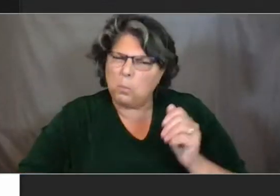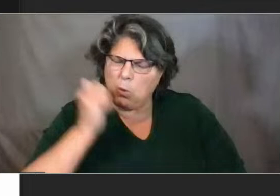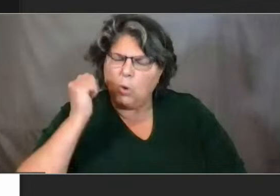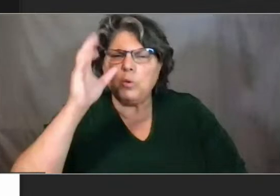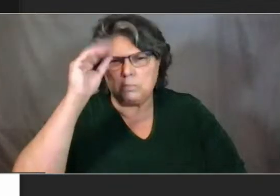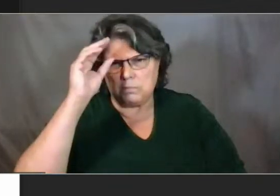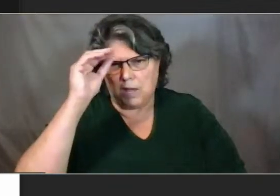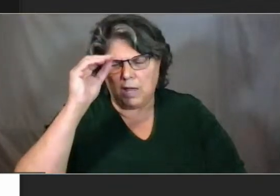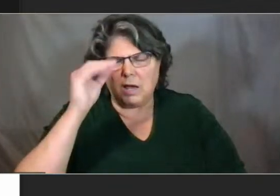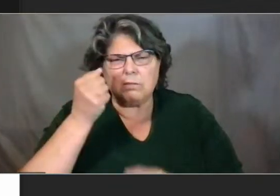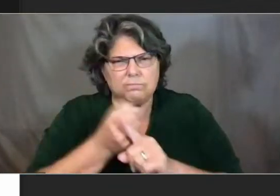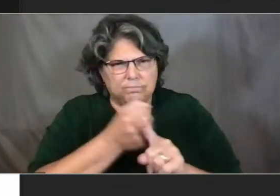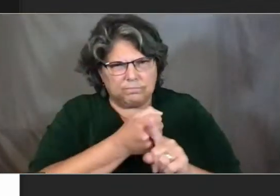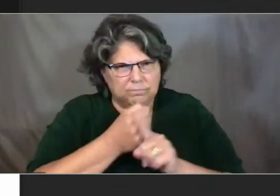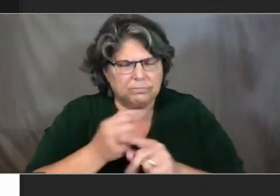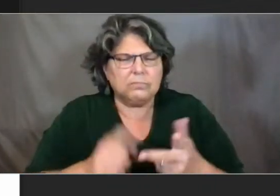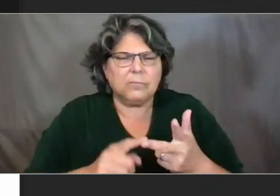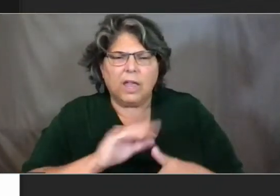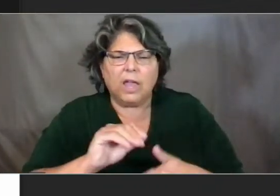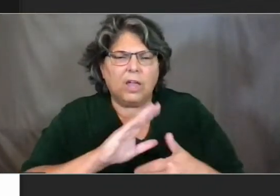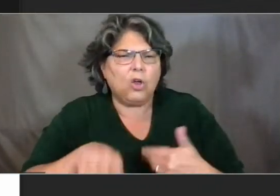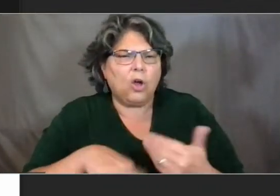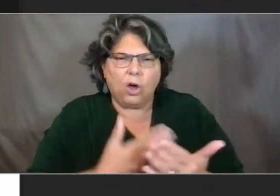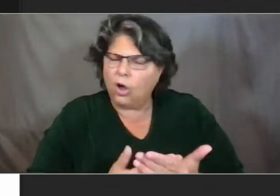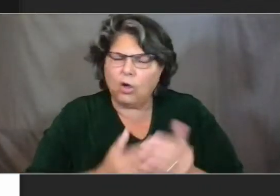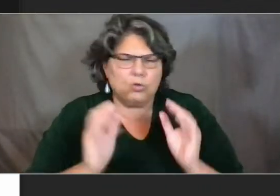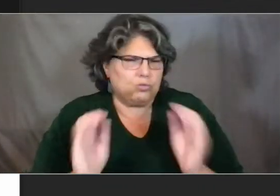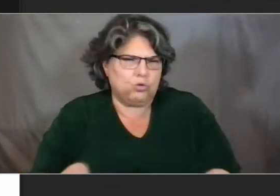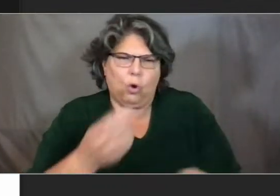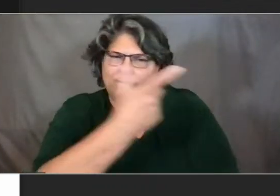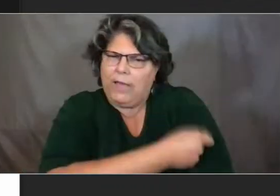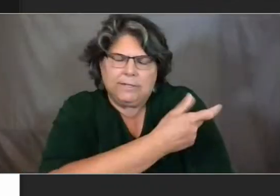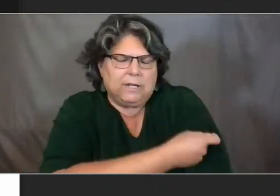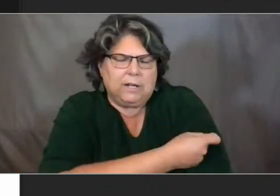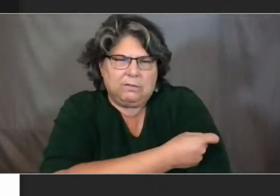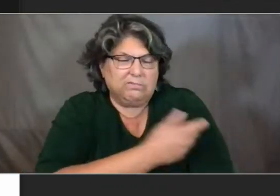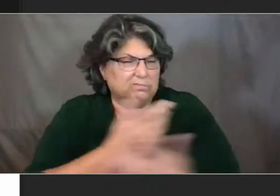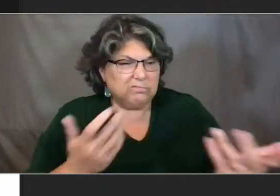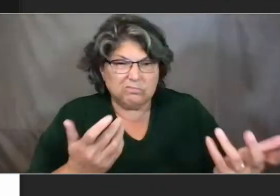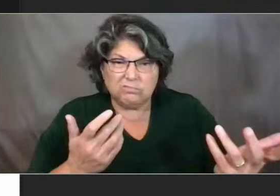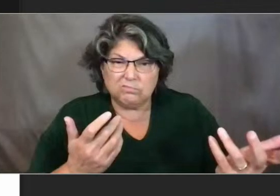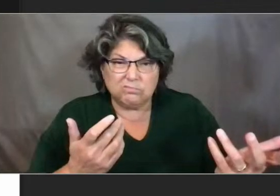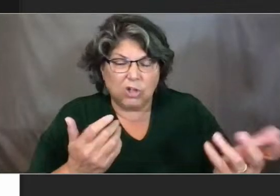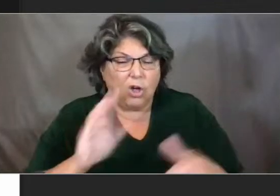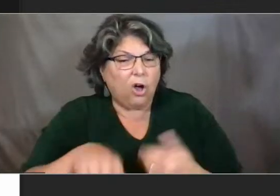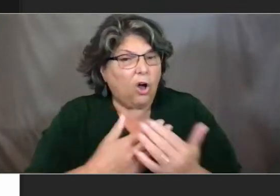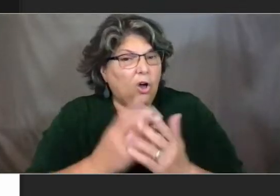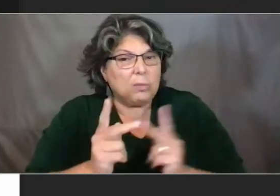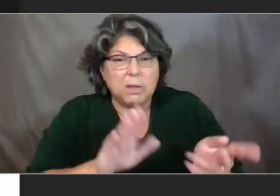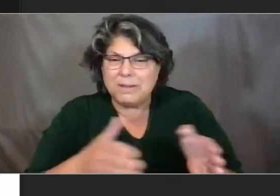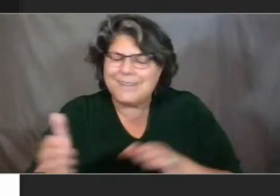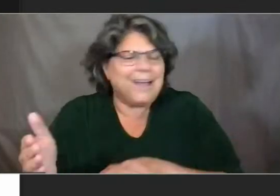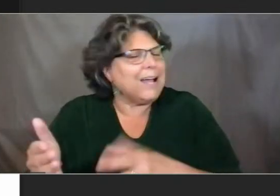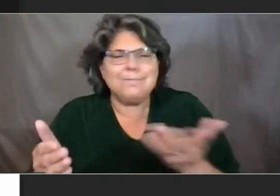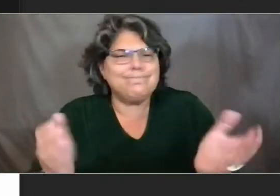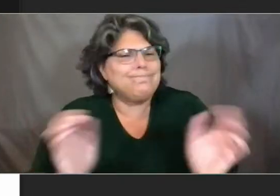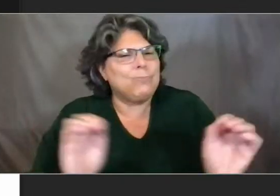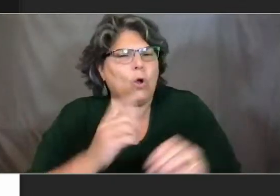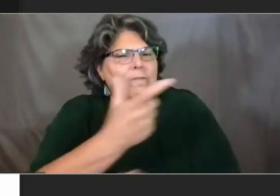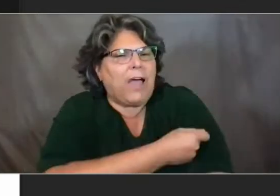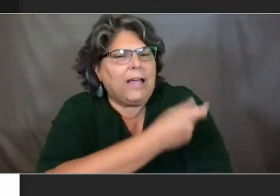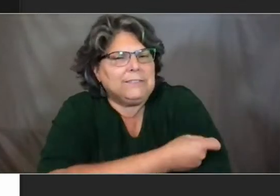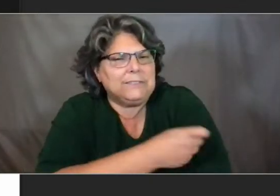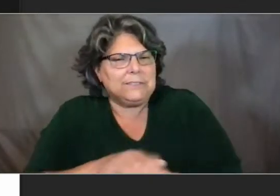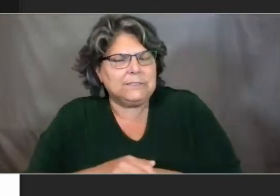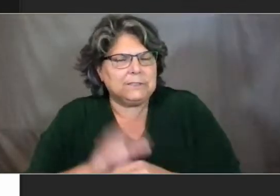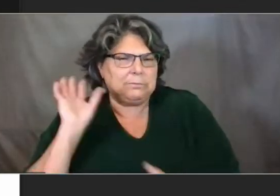and then absolutely all of them are unvaccinated. There are no vaccinated deaths, and these are 50 deaths, what we've had. We